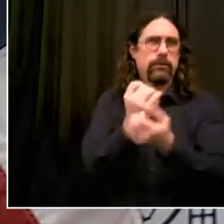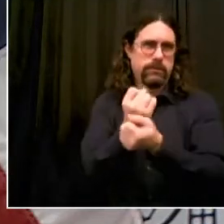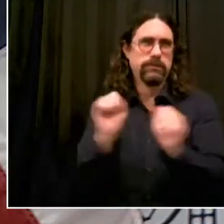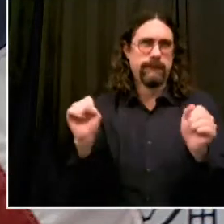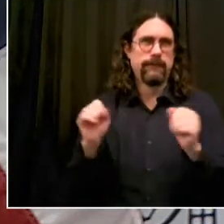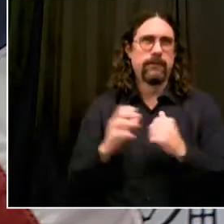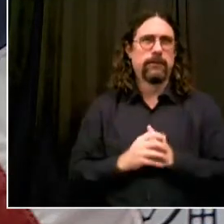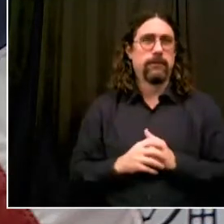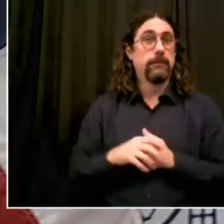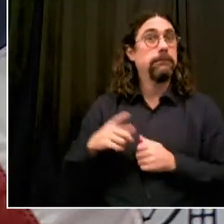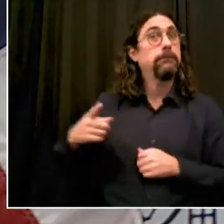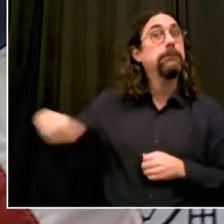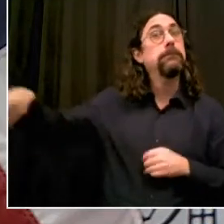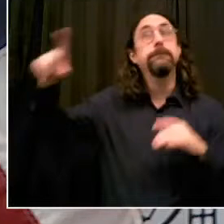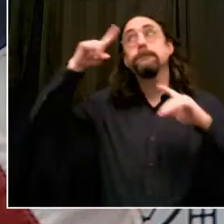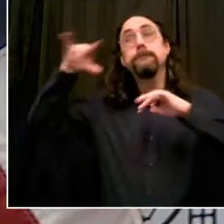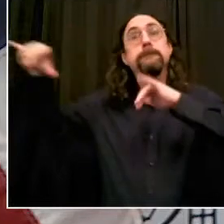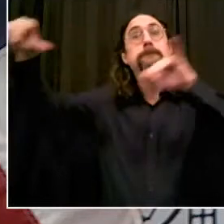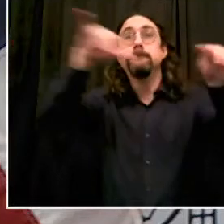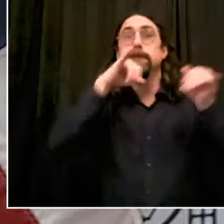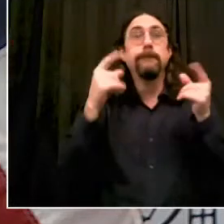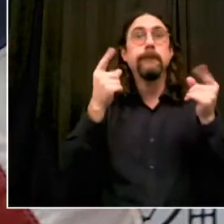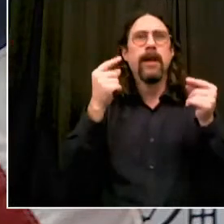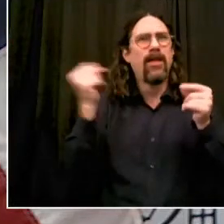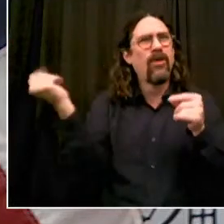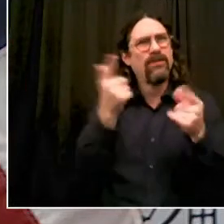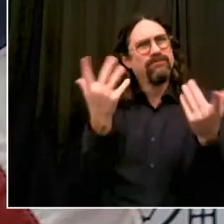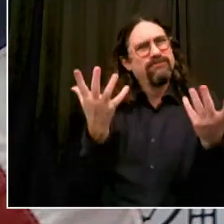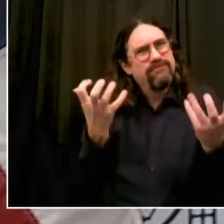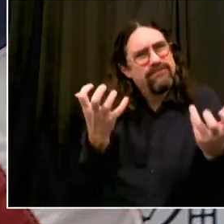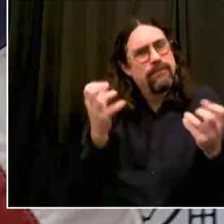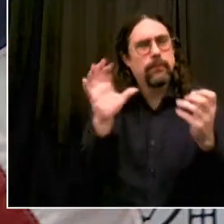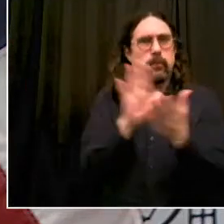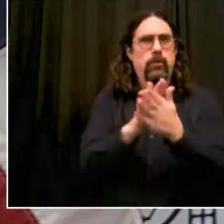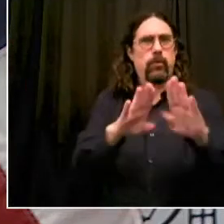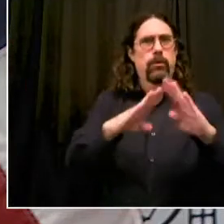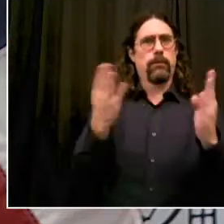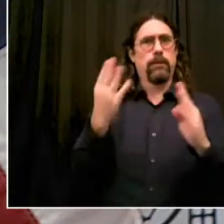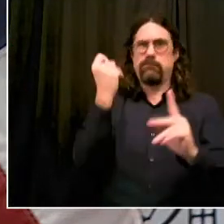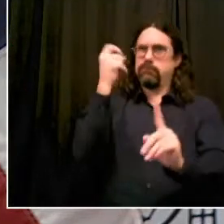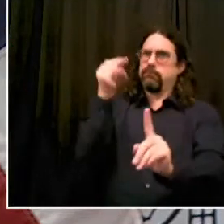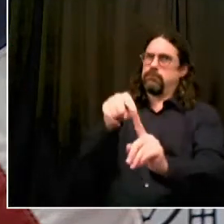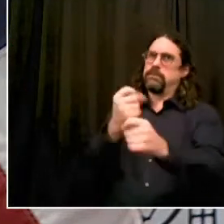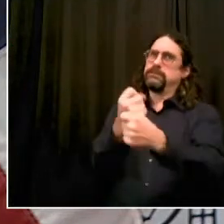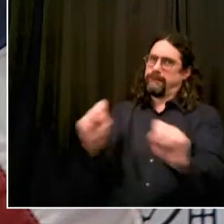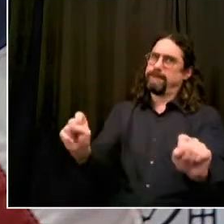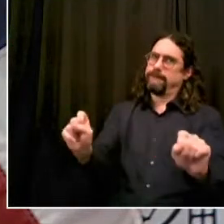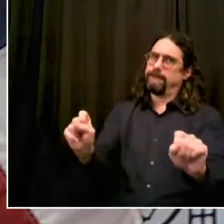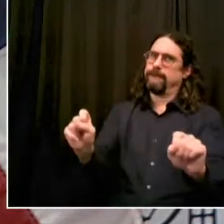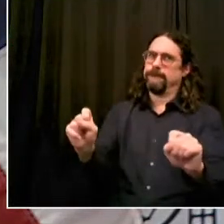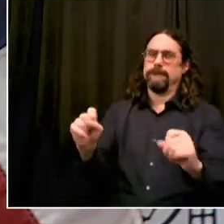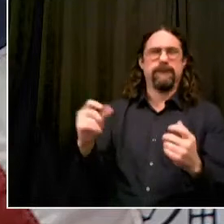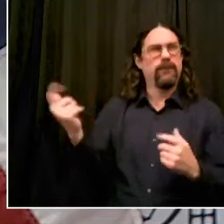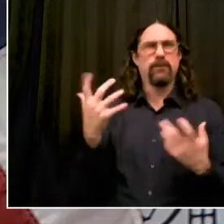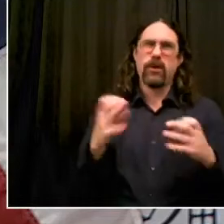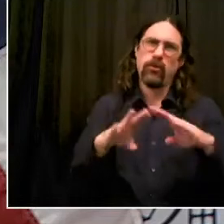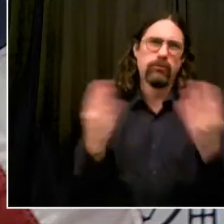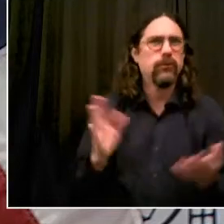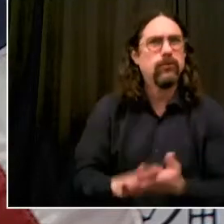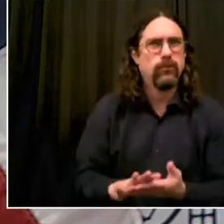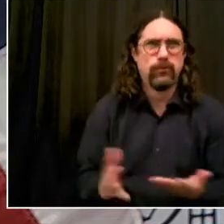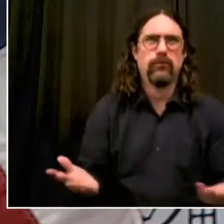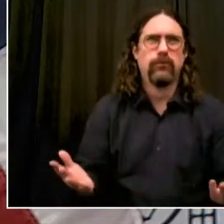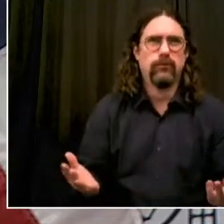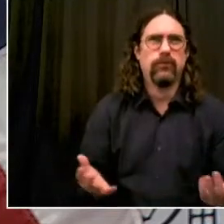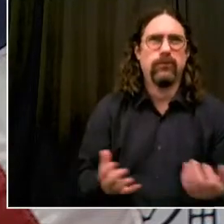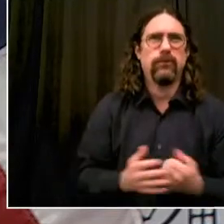of consultation. One of the crucial things we heard from our union partners was more testing and required consent